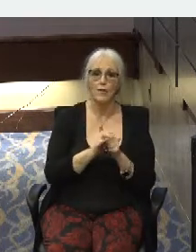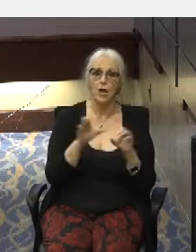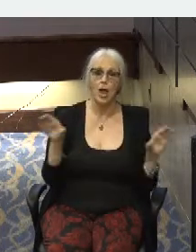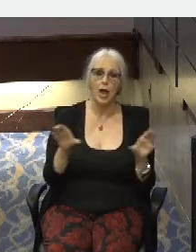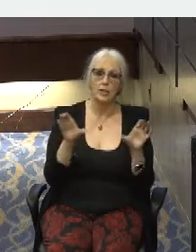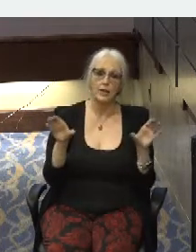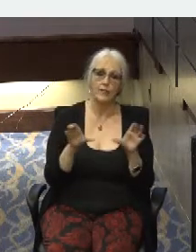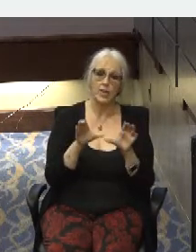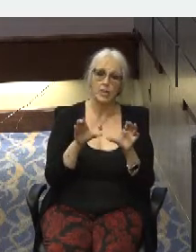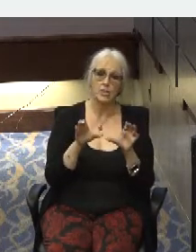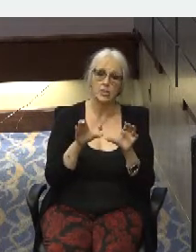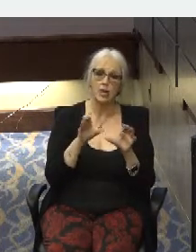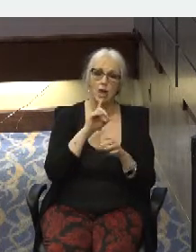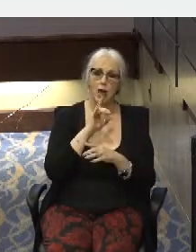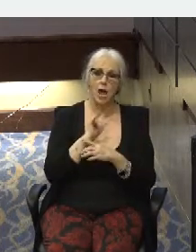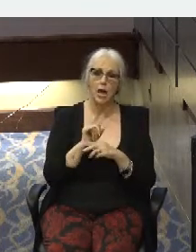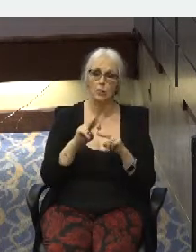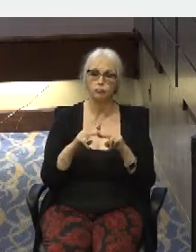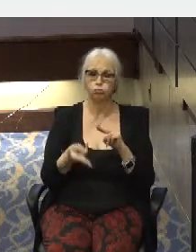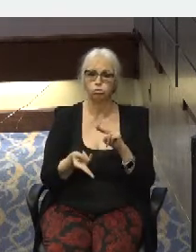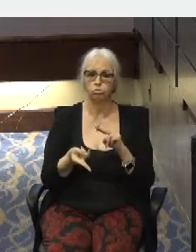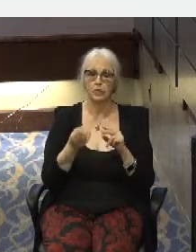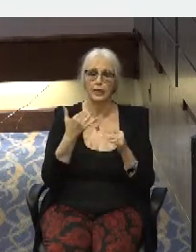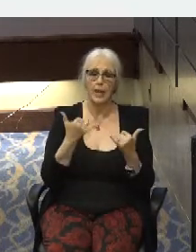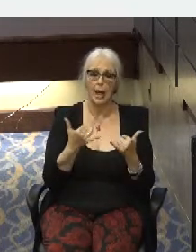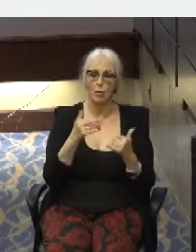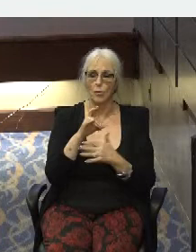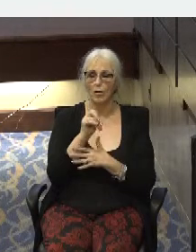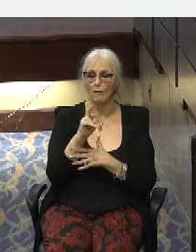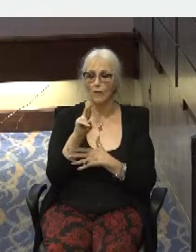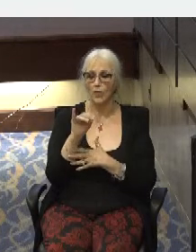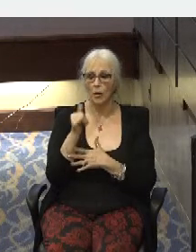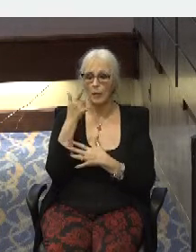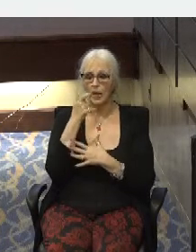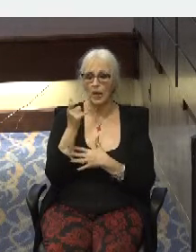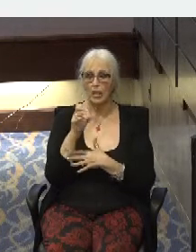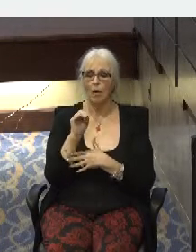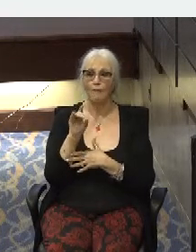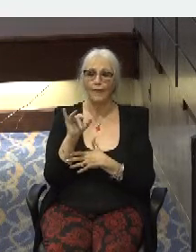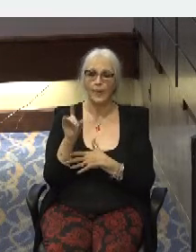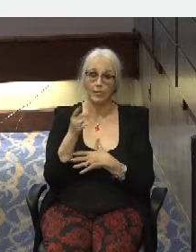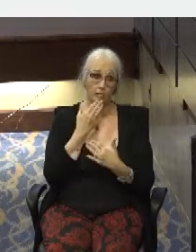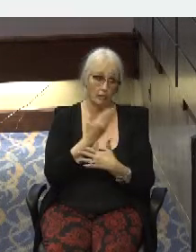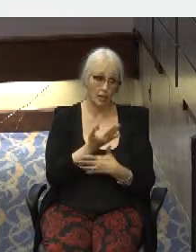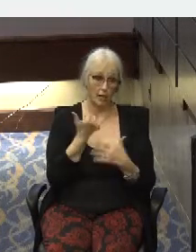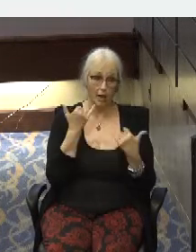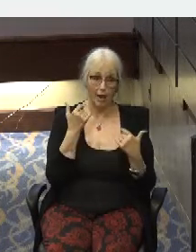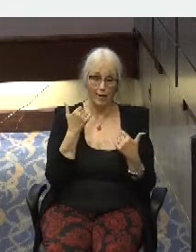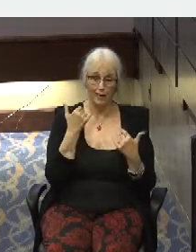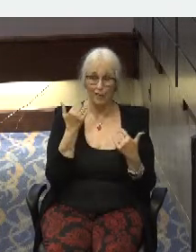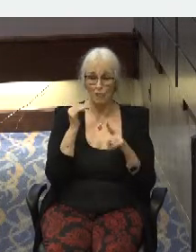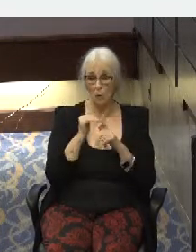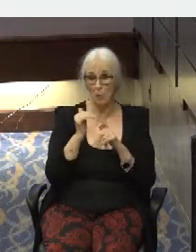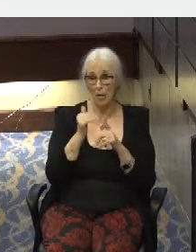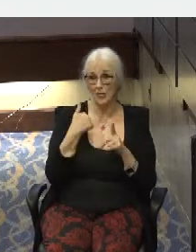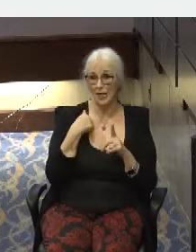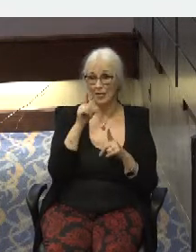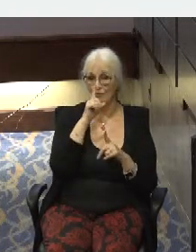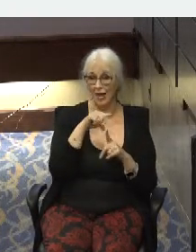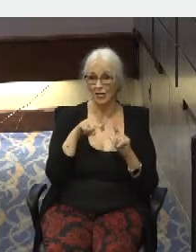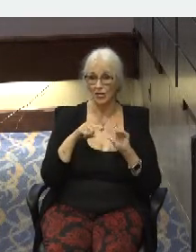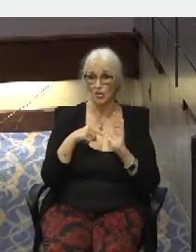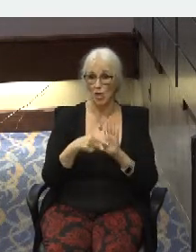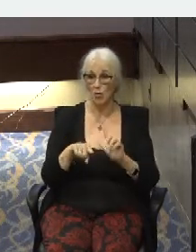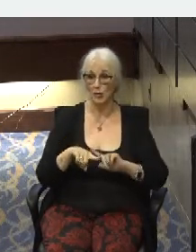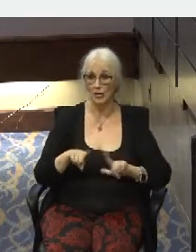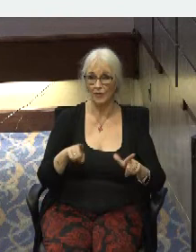activity actually dropped off, but we are now recovering due to COVID. Oh, thank you. I was just reminded the mouse would have shown us the differential, so we're going to go